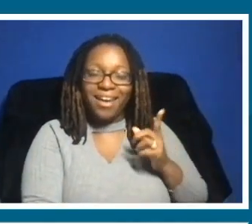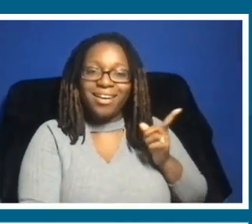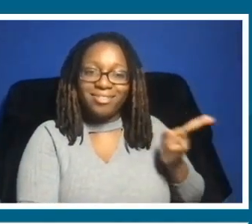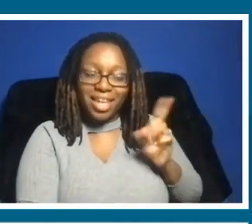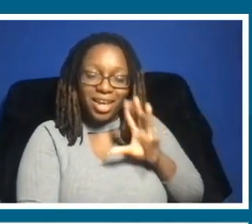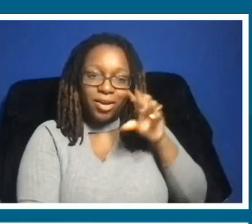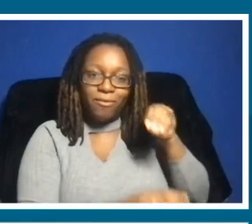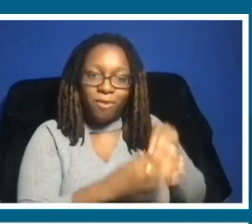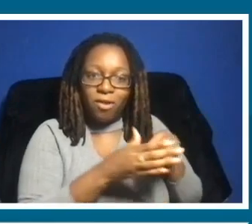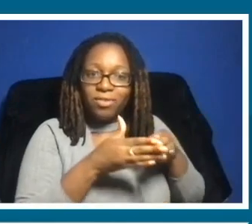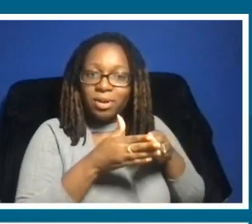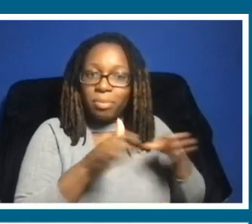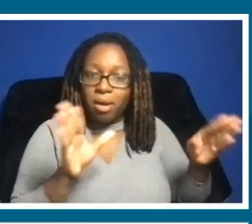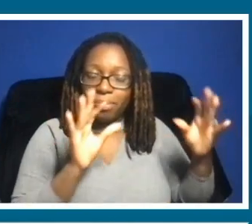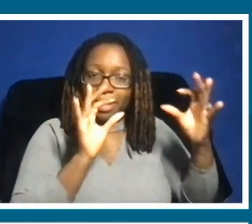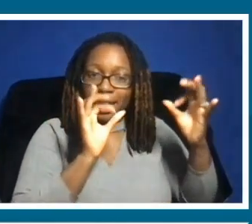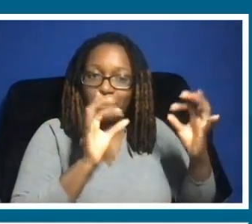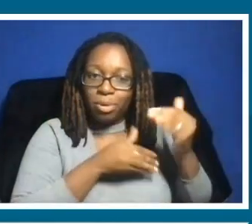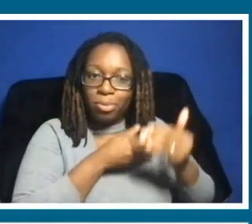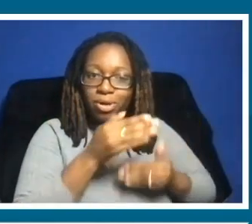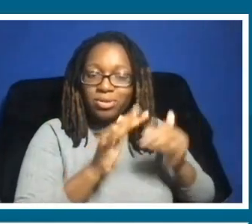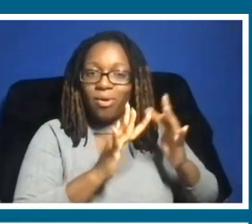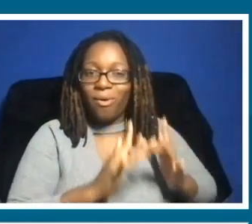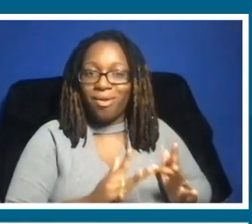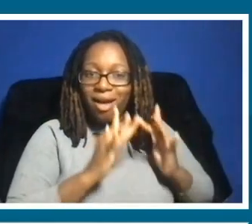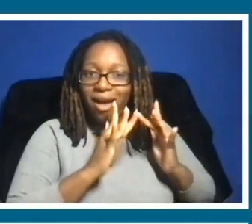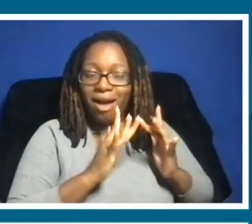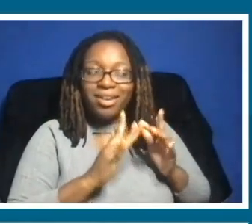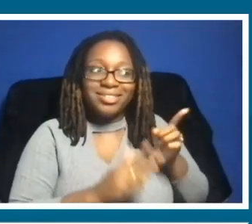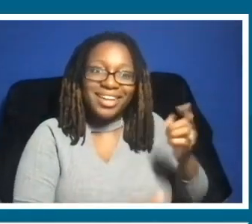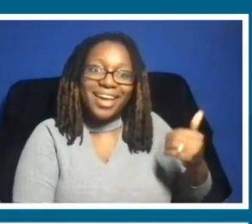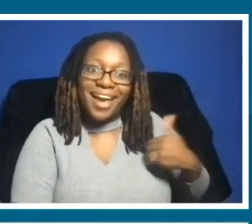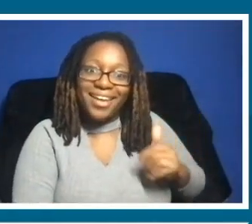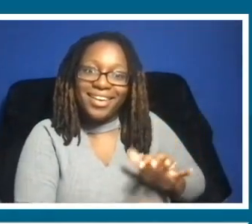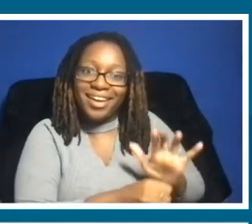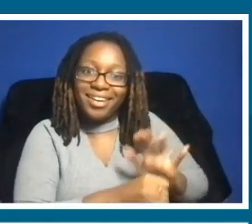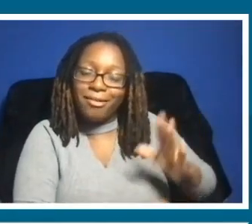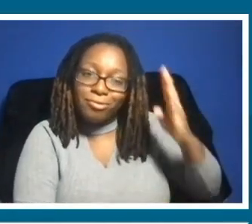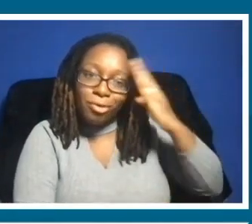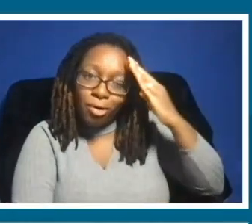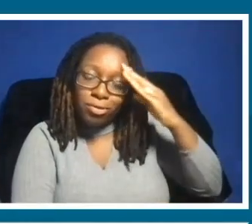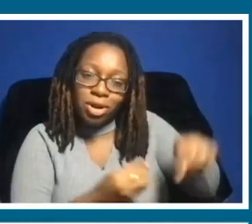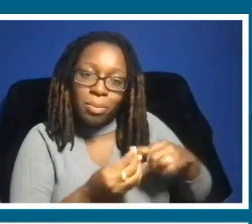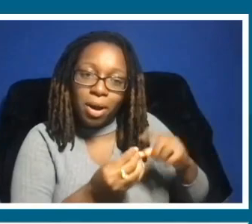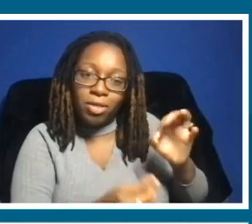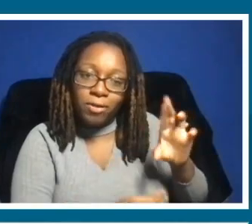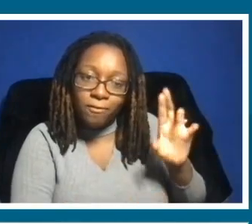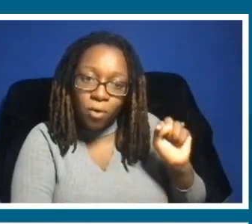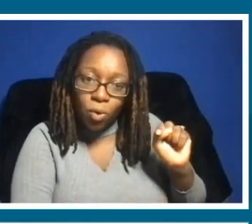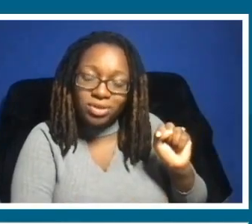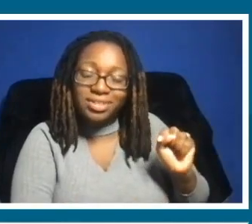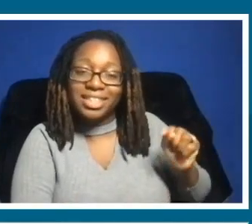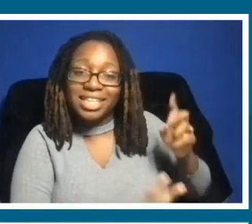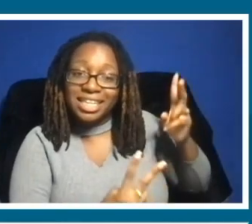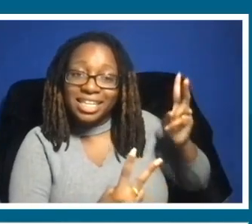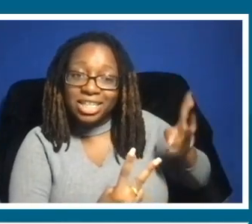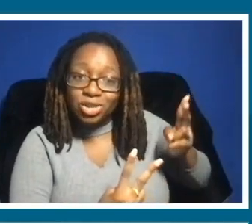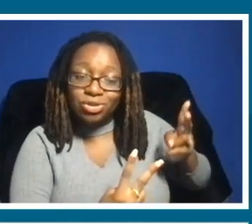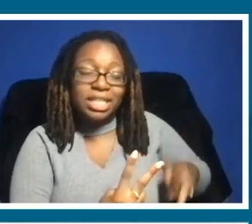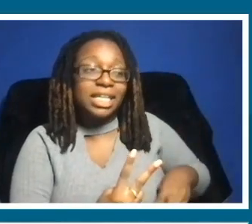process online because they had scaffolded knowledge about the fort, its history, its present, and they were able